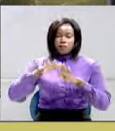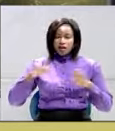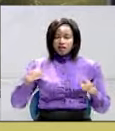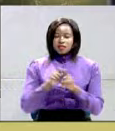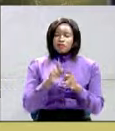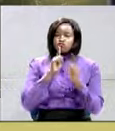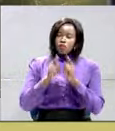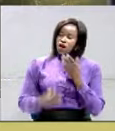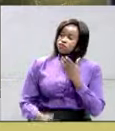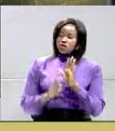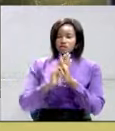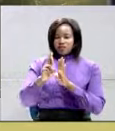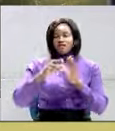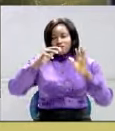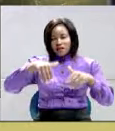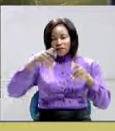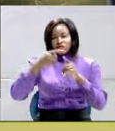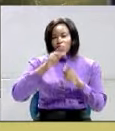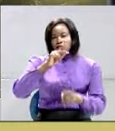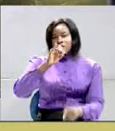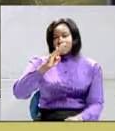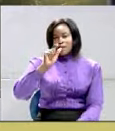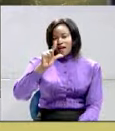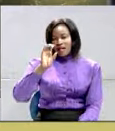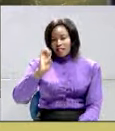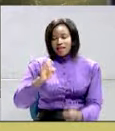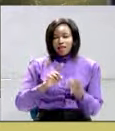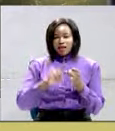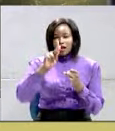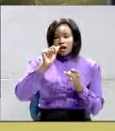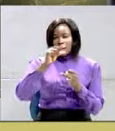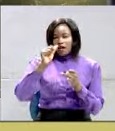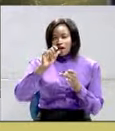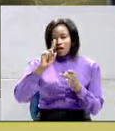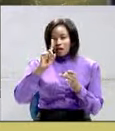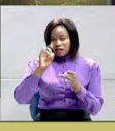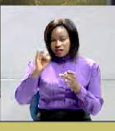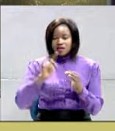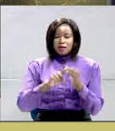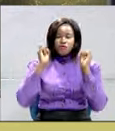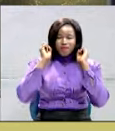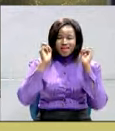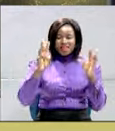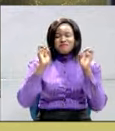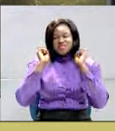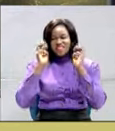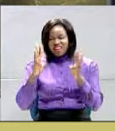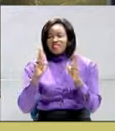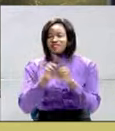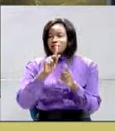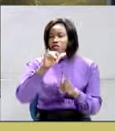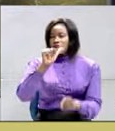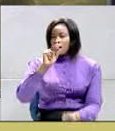of farmers from districts of Chiwale, Kagadi, Mubende, Mitiana, Kasanda, and Changkwanzi at Mubende State Lodge